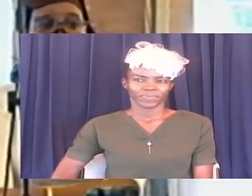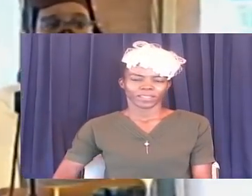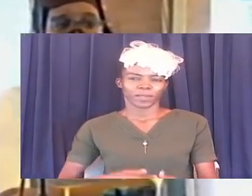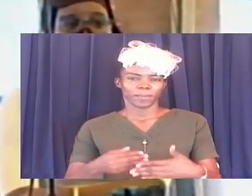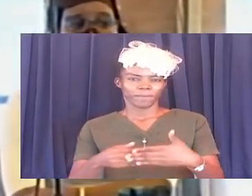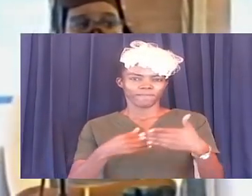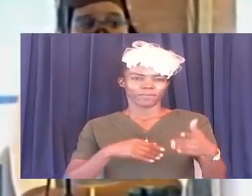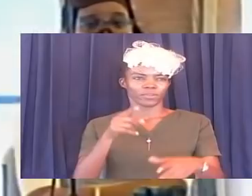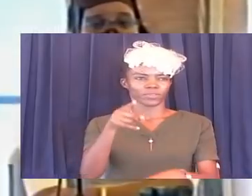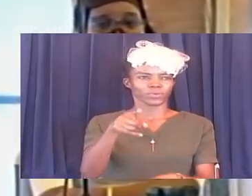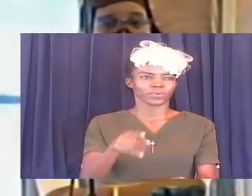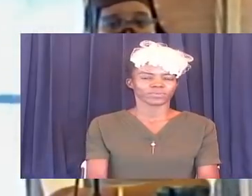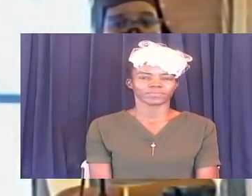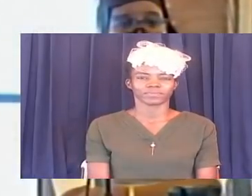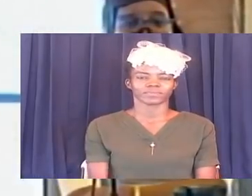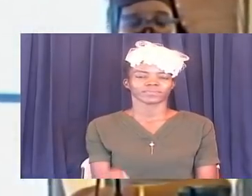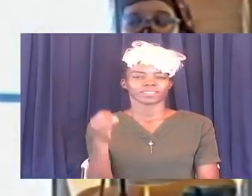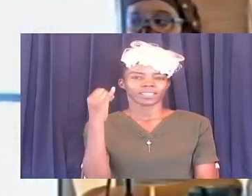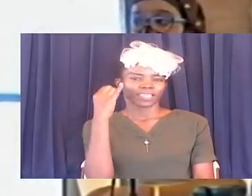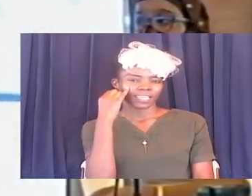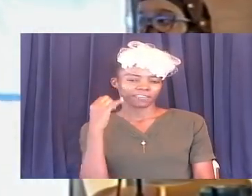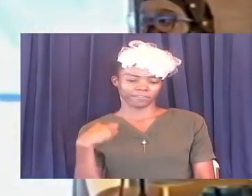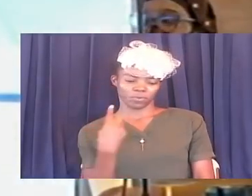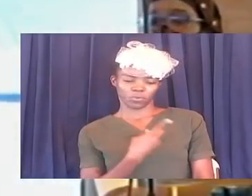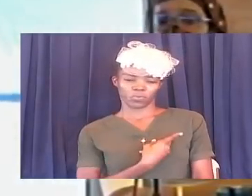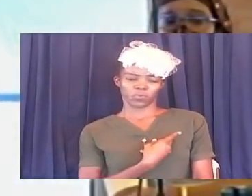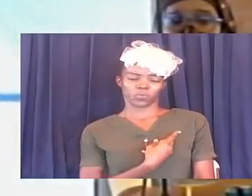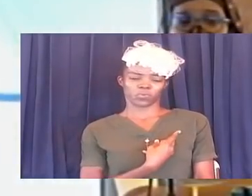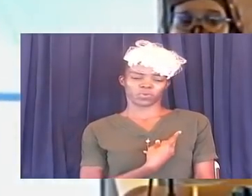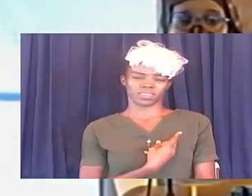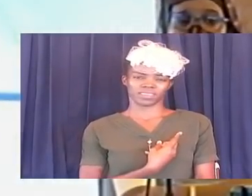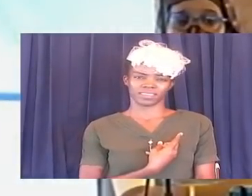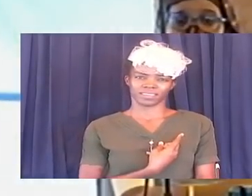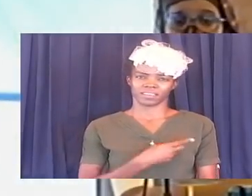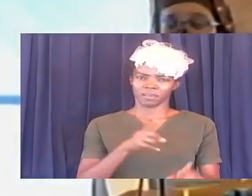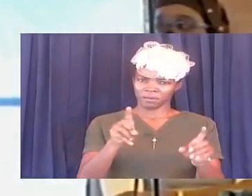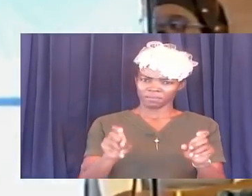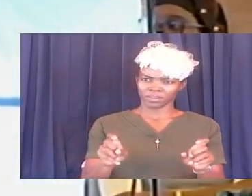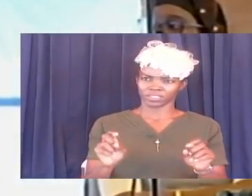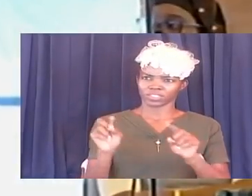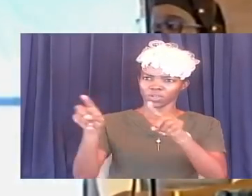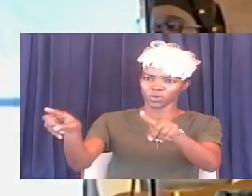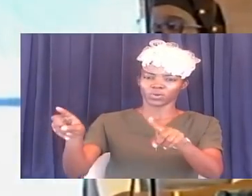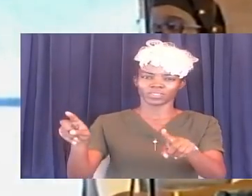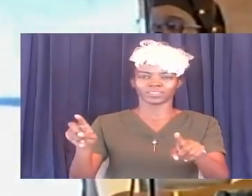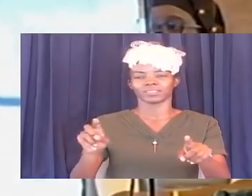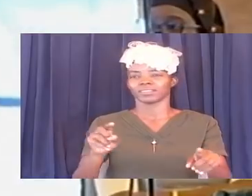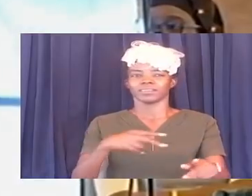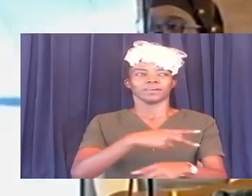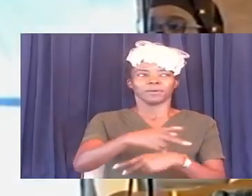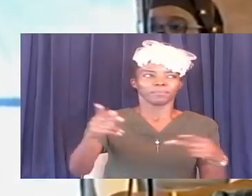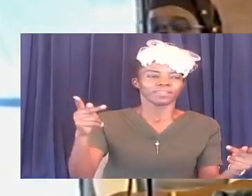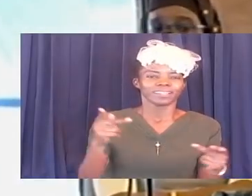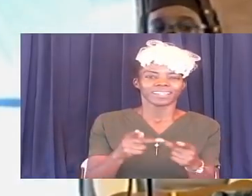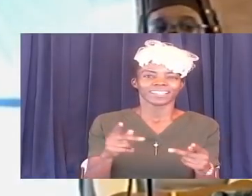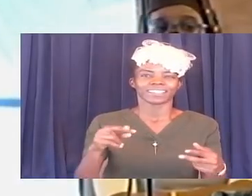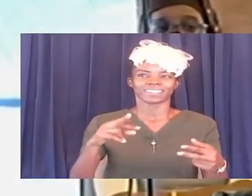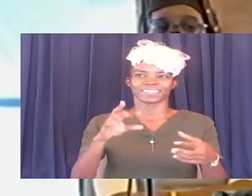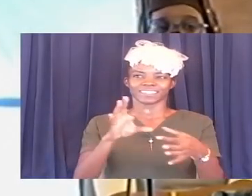say that if we are to ever get to that place of righteousness that the Lord requires for us to